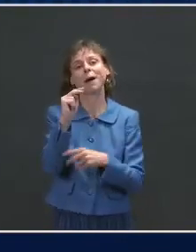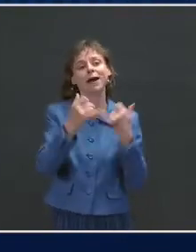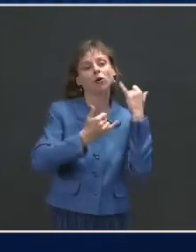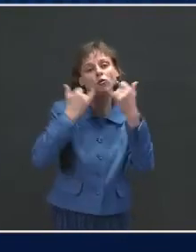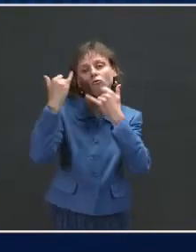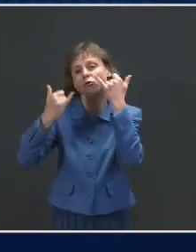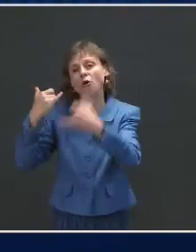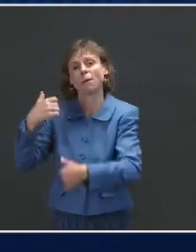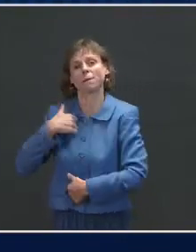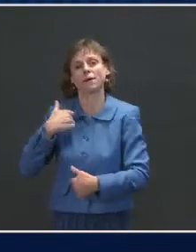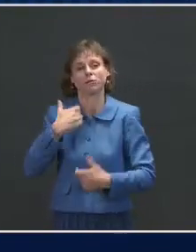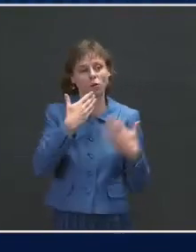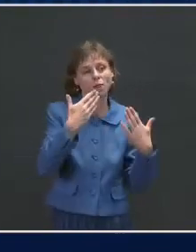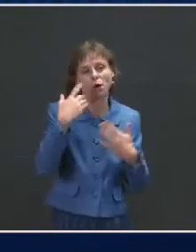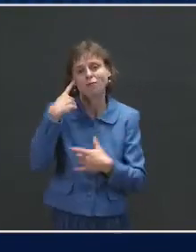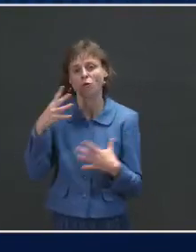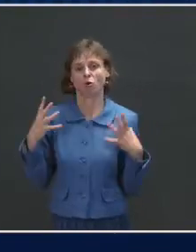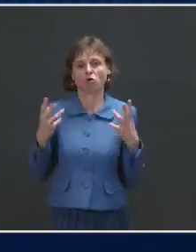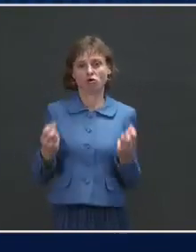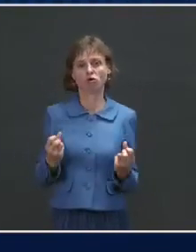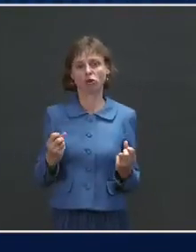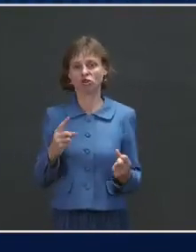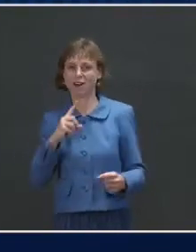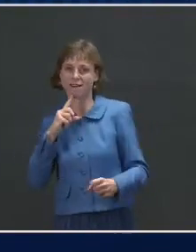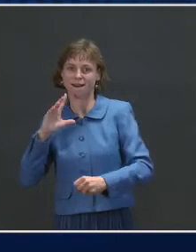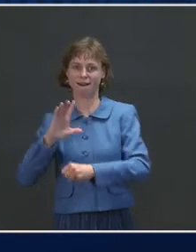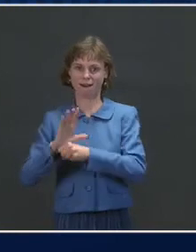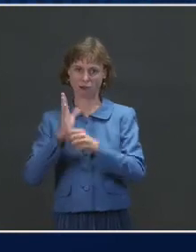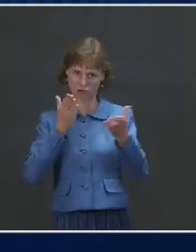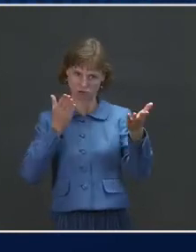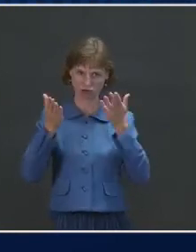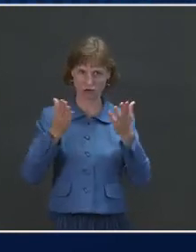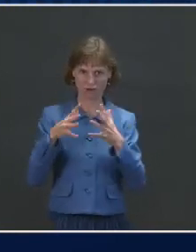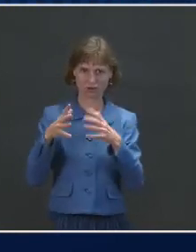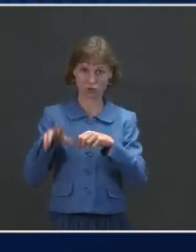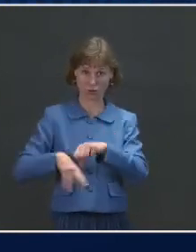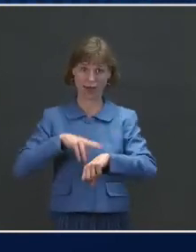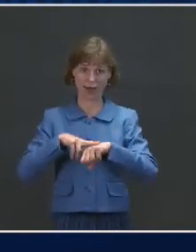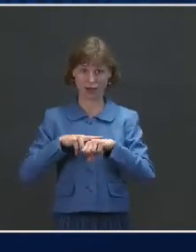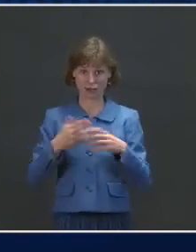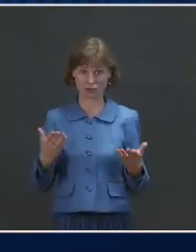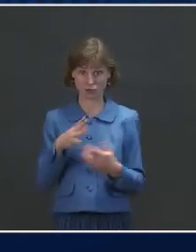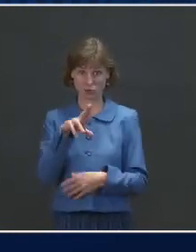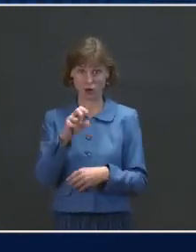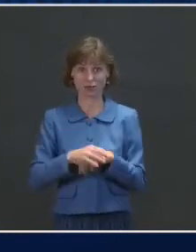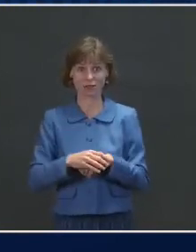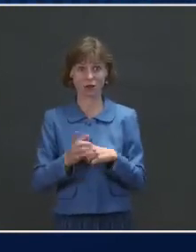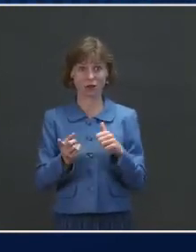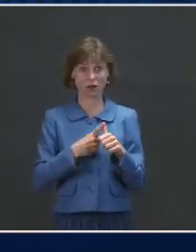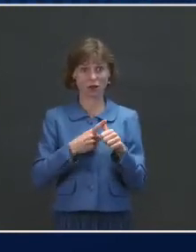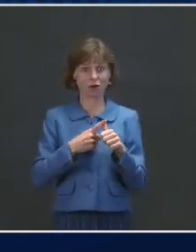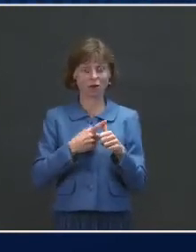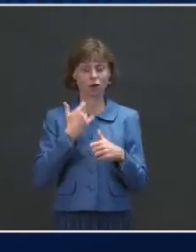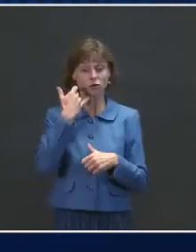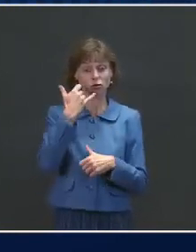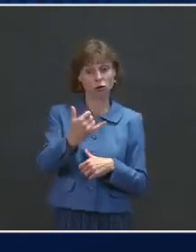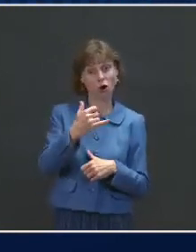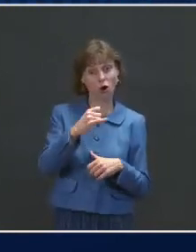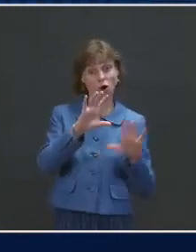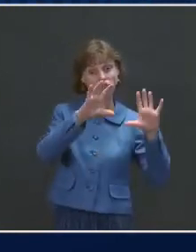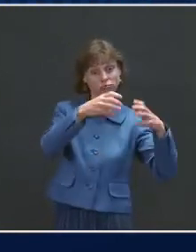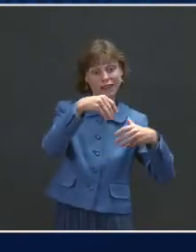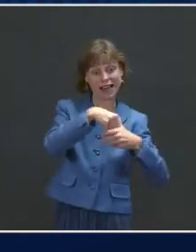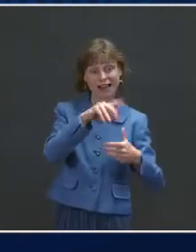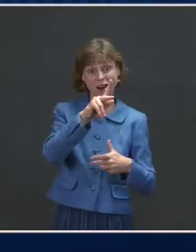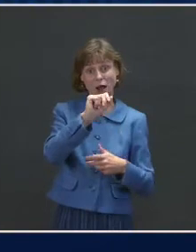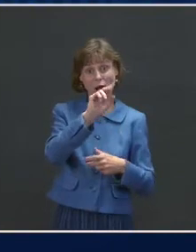courage, dedication, and service to our nation. He first called troops with Resolute Support Mission in Kabul, and then the